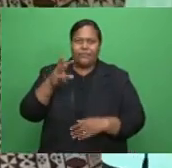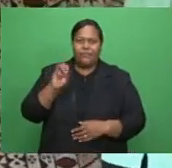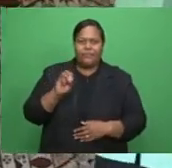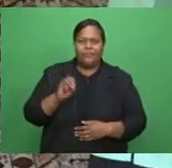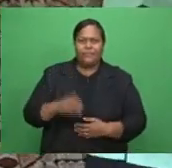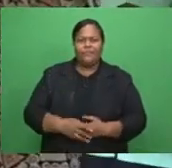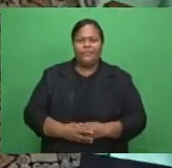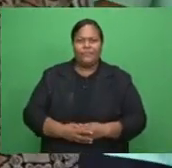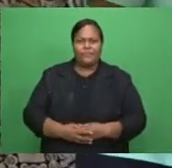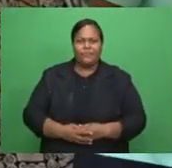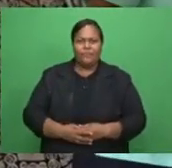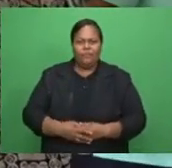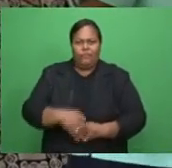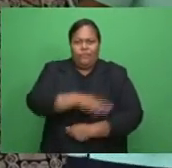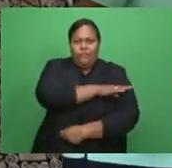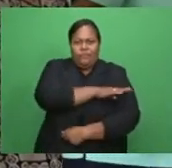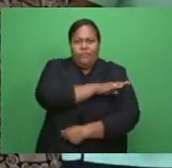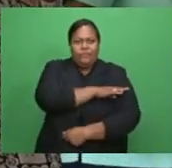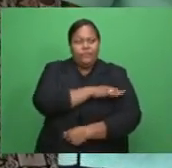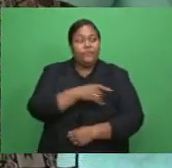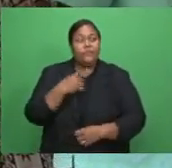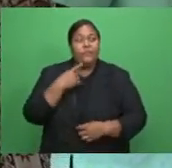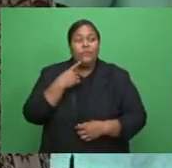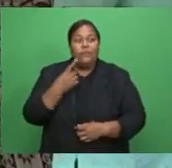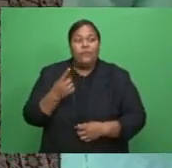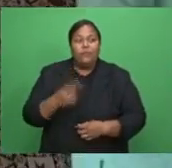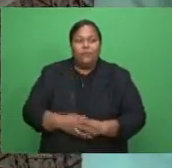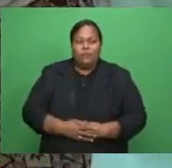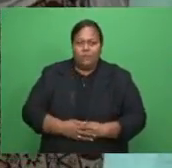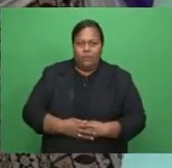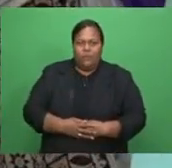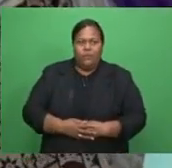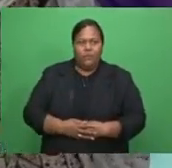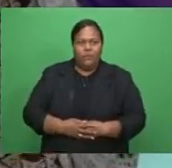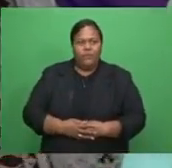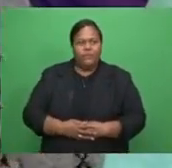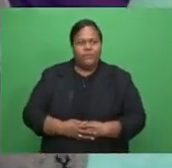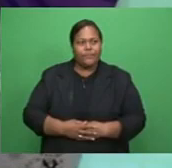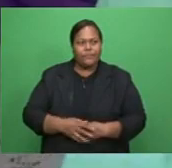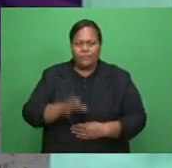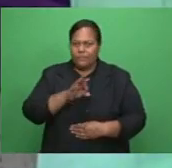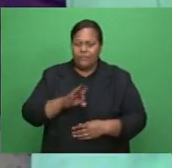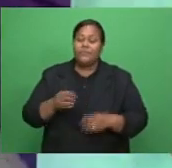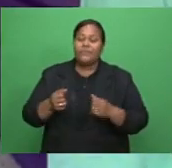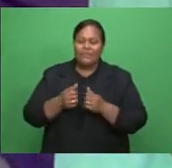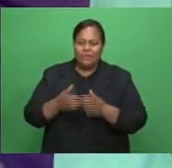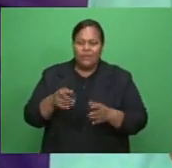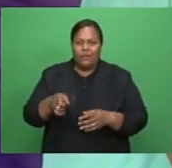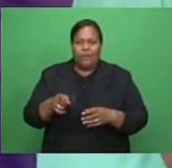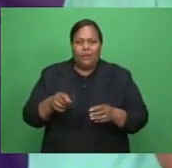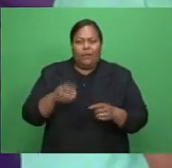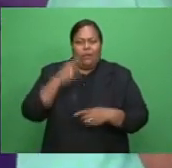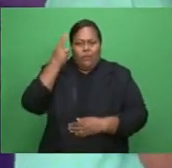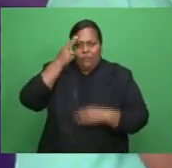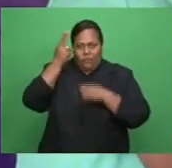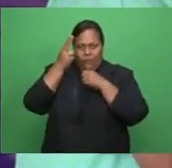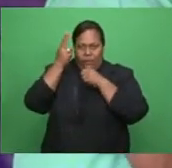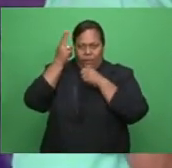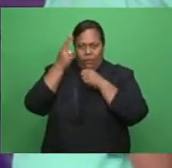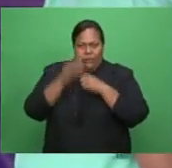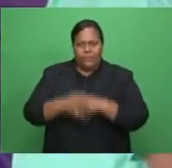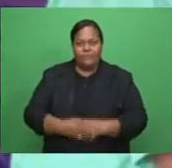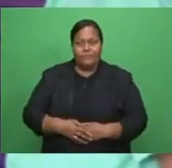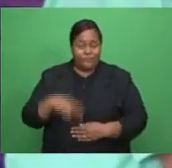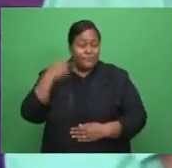that the handover of the titles is not the culmination but the beginning of their dreams. Of course, you will face many